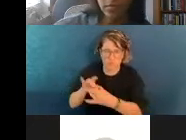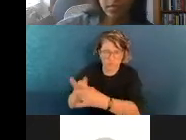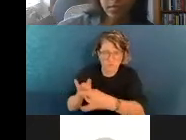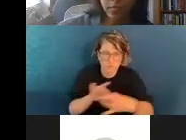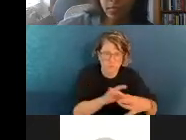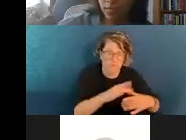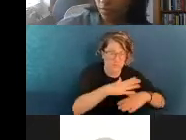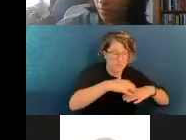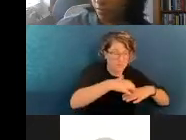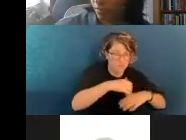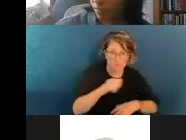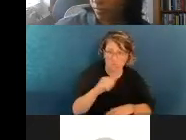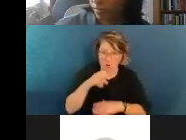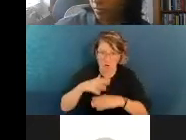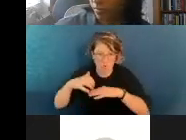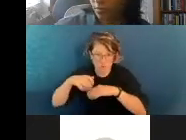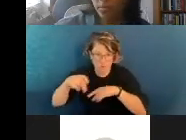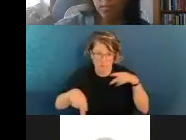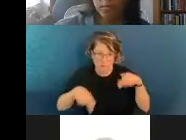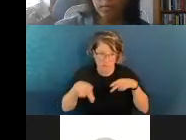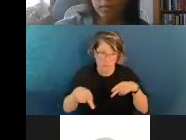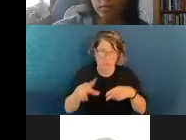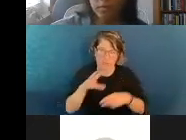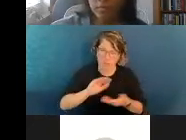non-Indigenous people and communities.